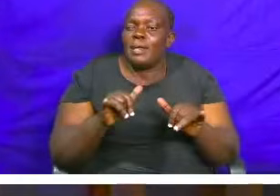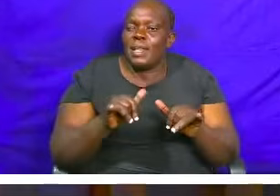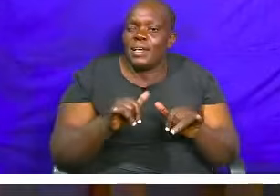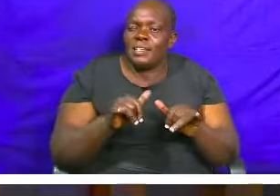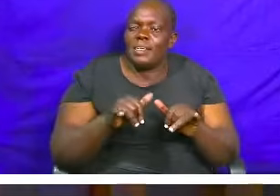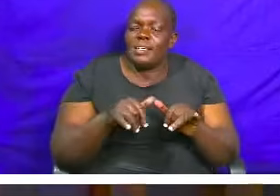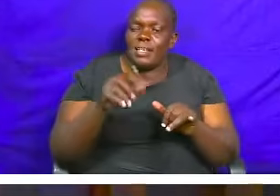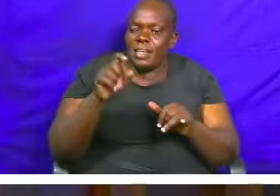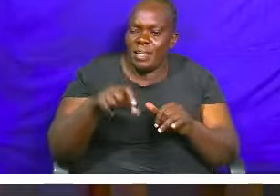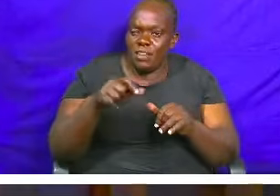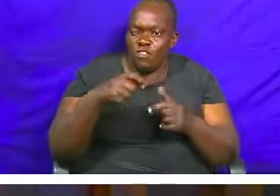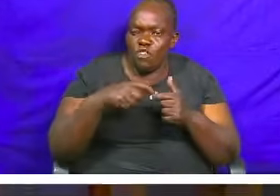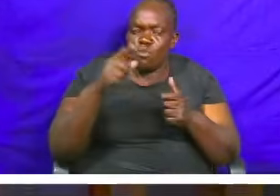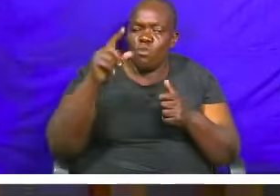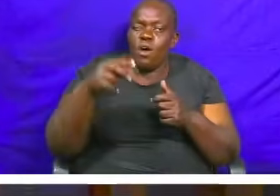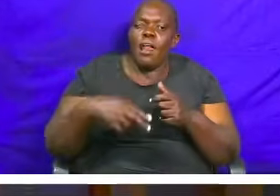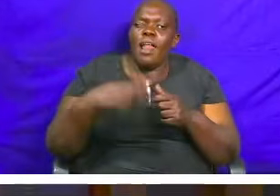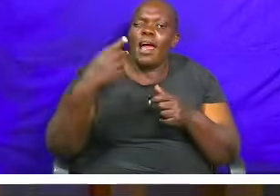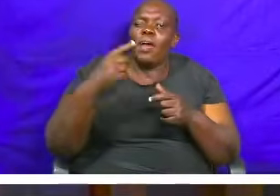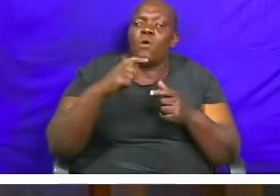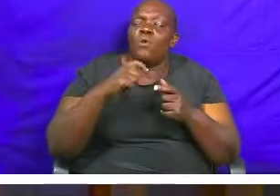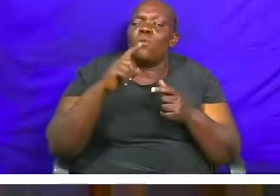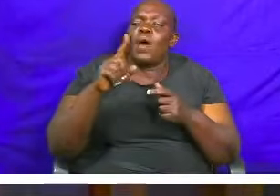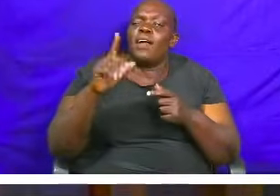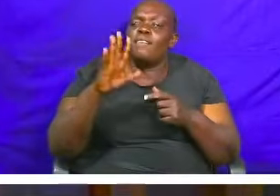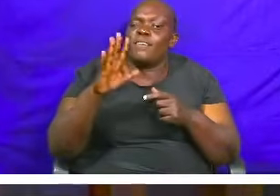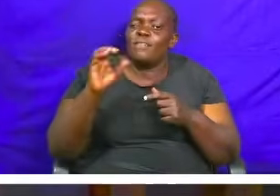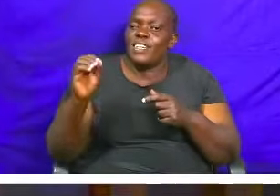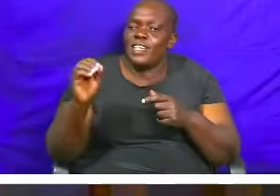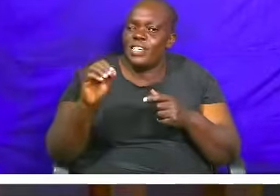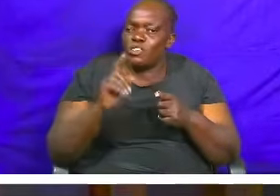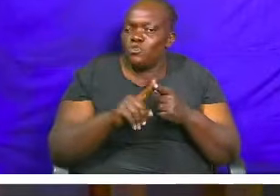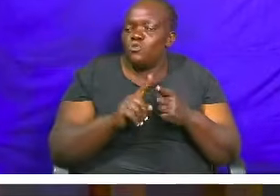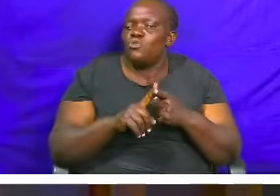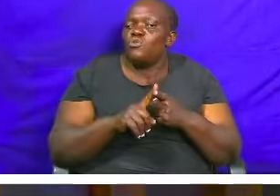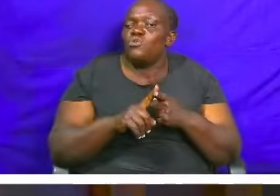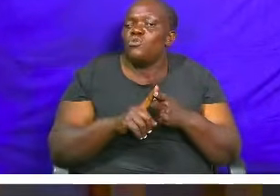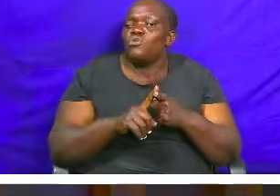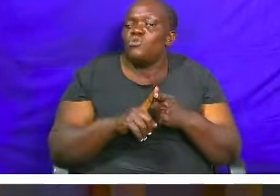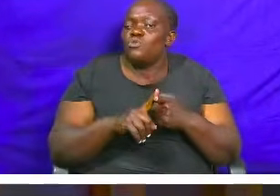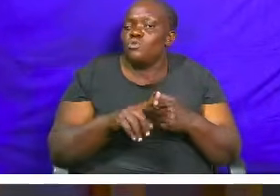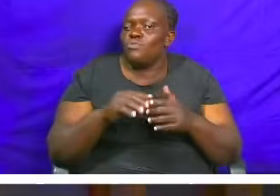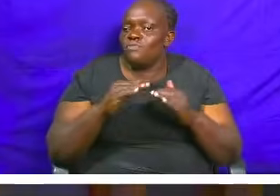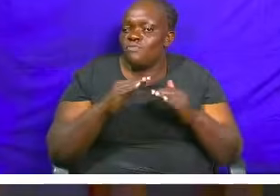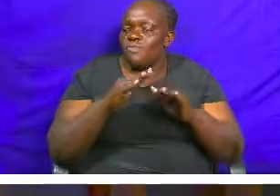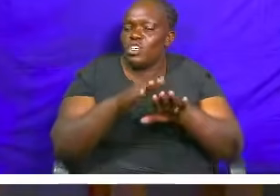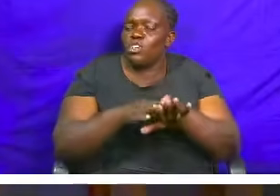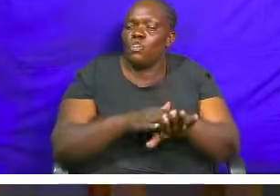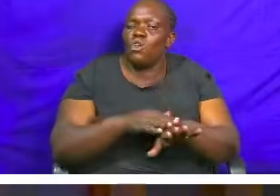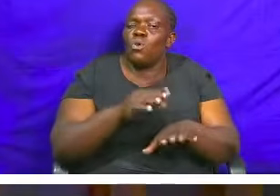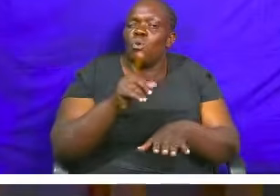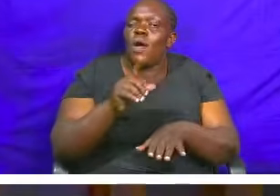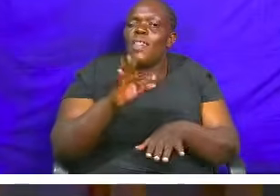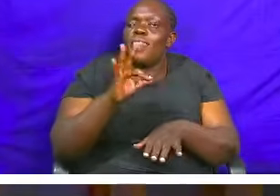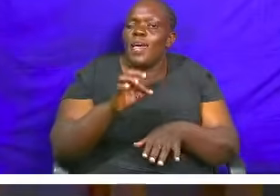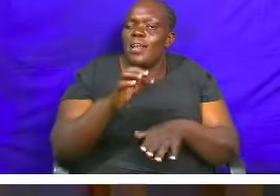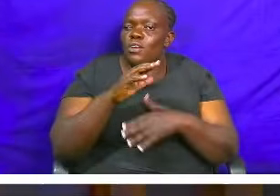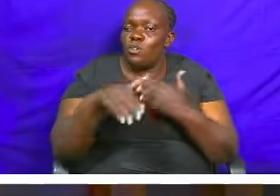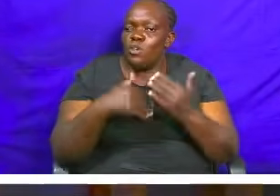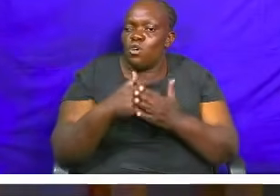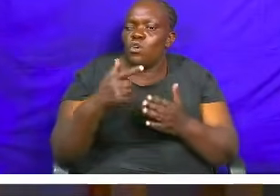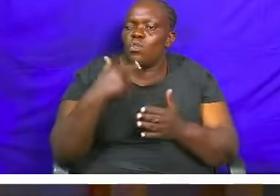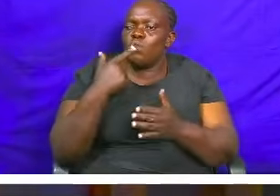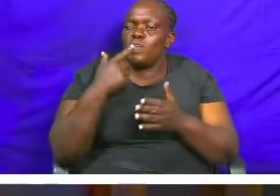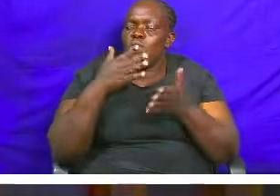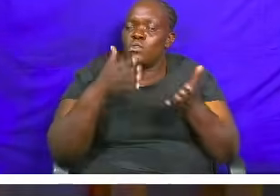from 160, the high of 166, we went down to gradually, now we are at 130. Who knows today? Probably